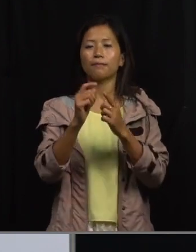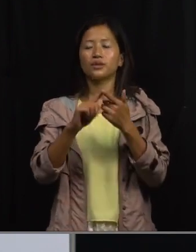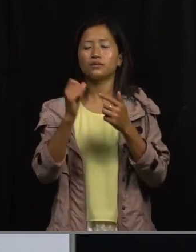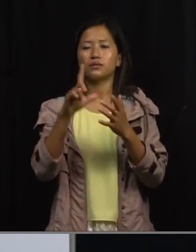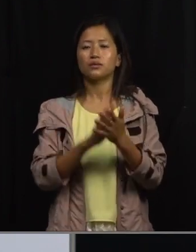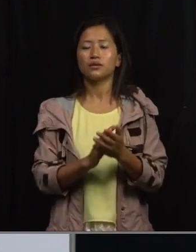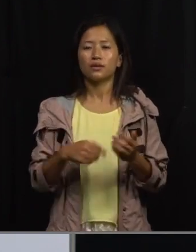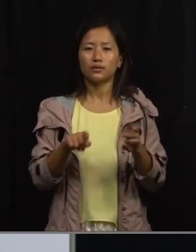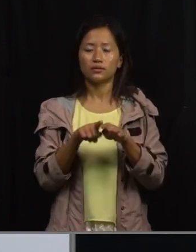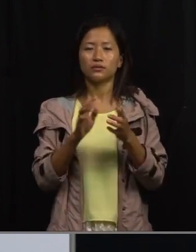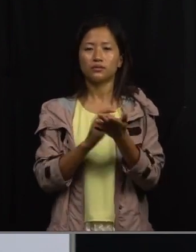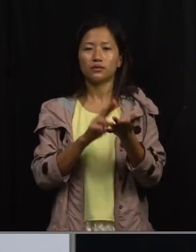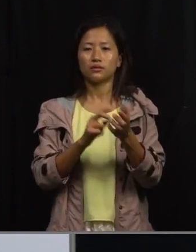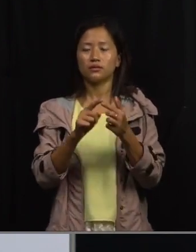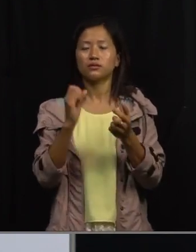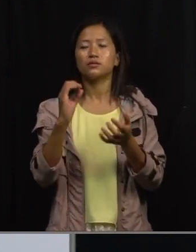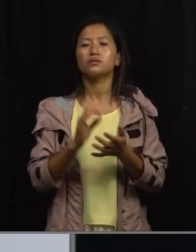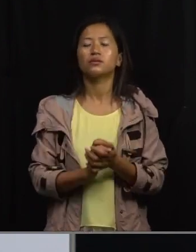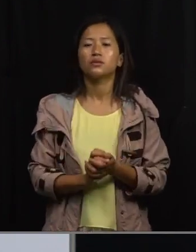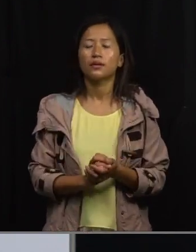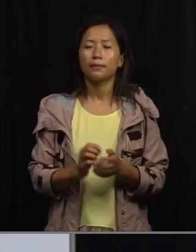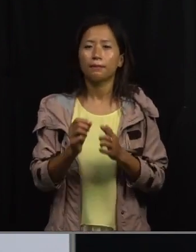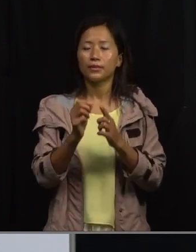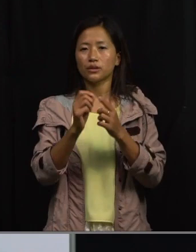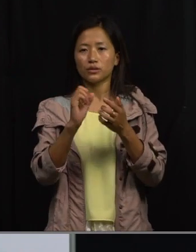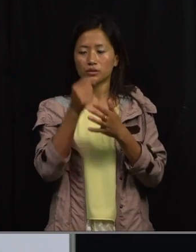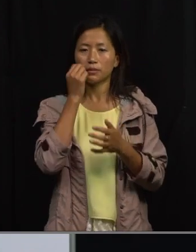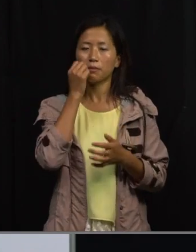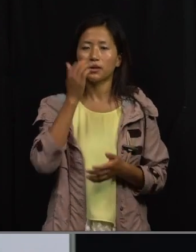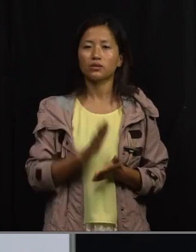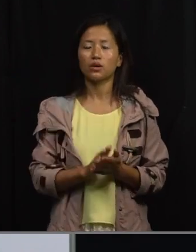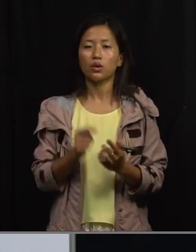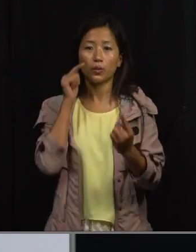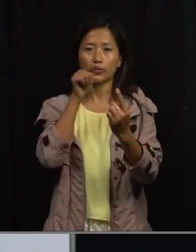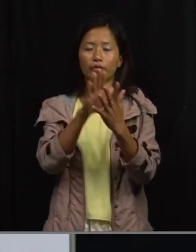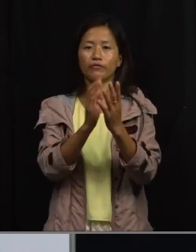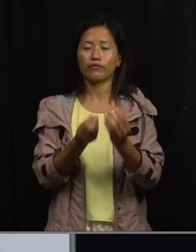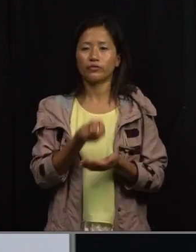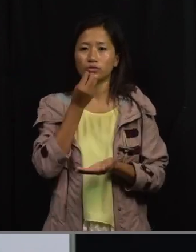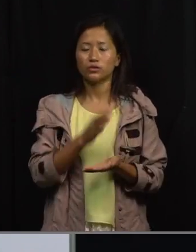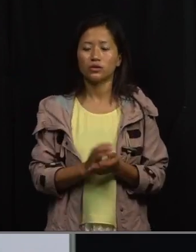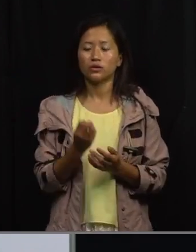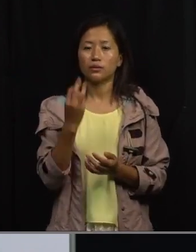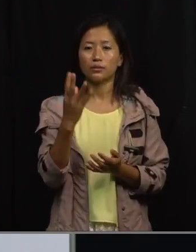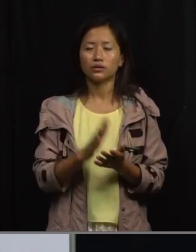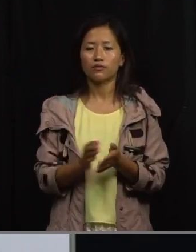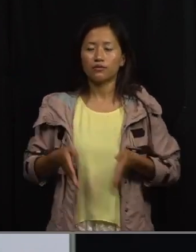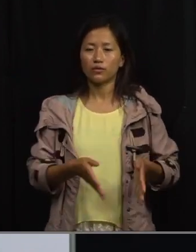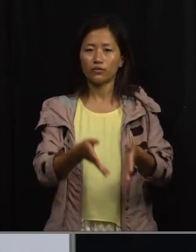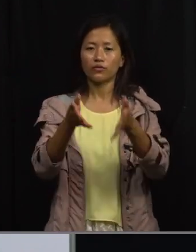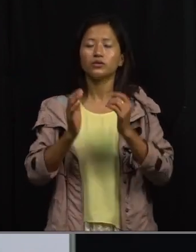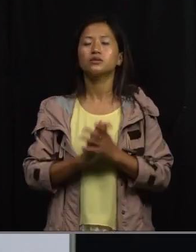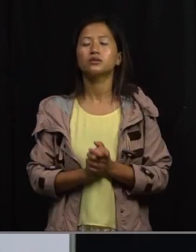the Neolithic is that the Paleolithic man do obtain food through a number of ways,